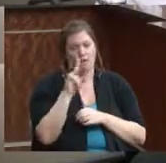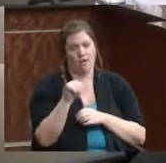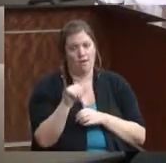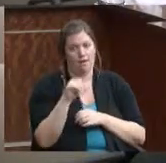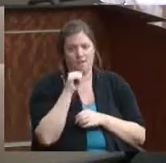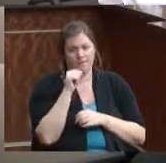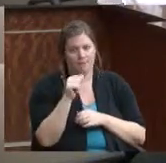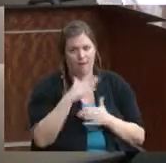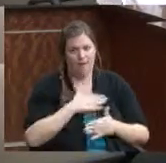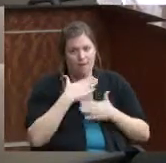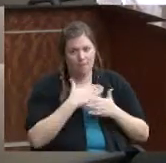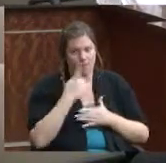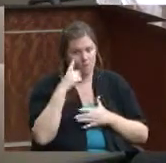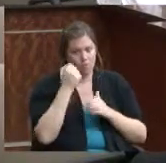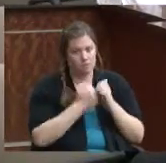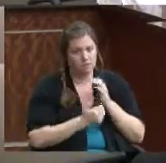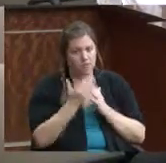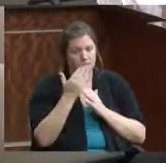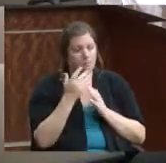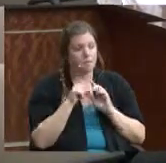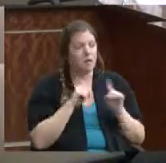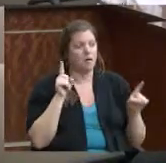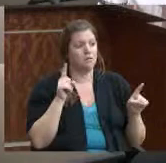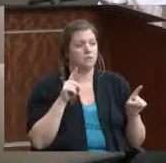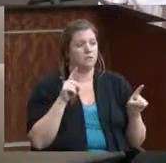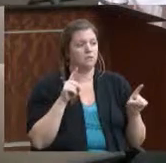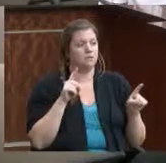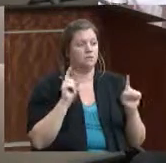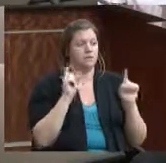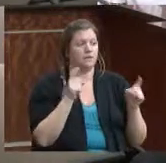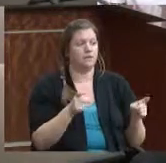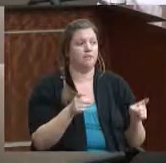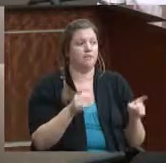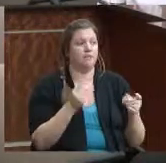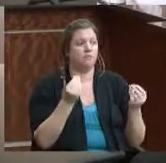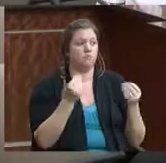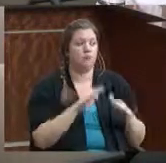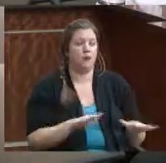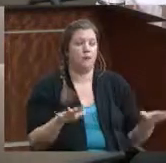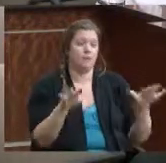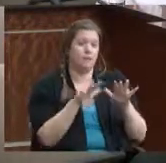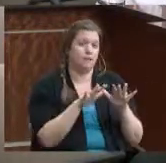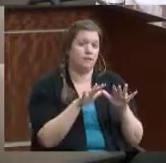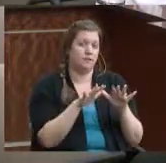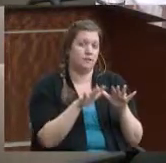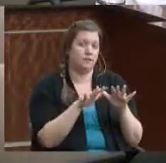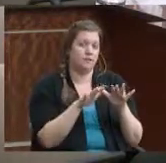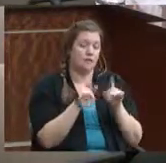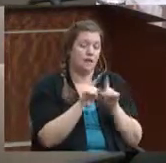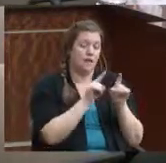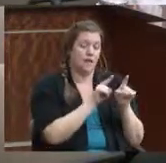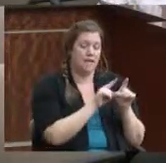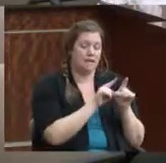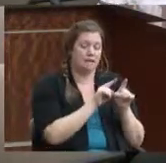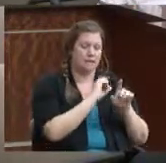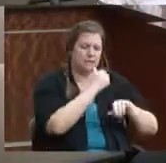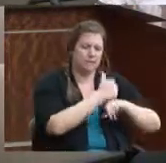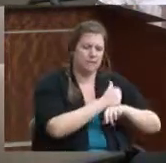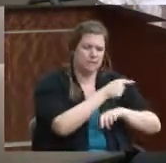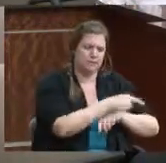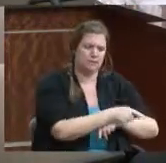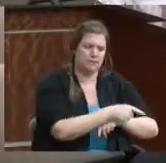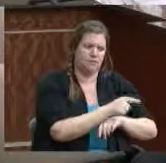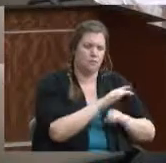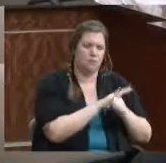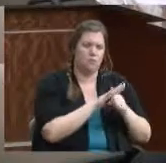ideal for some. The truth of the matter is given the property as it sits, in order to